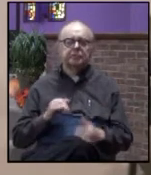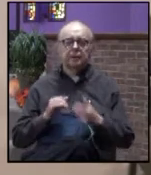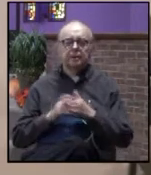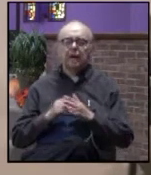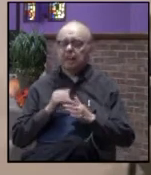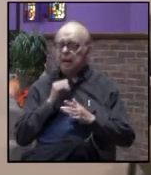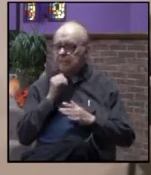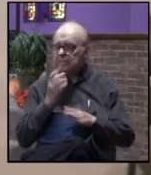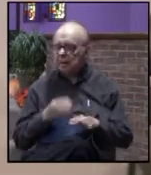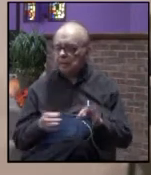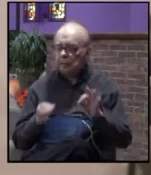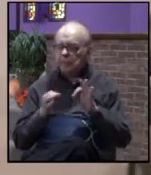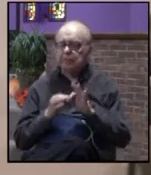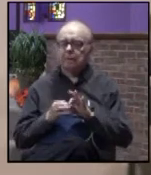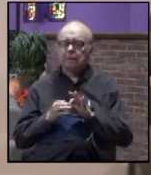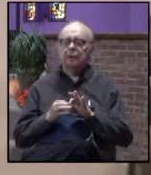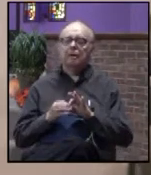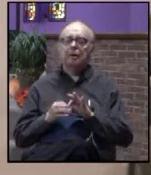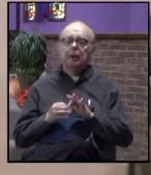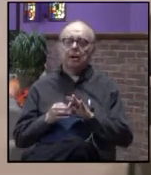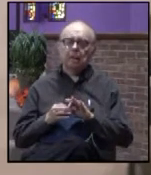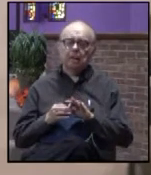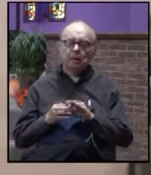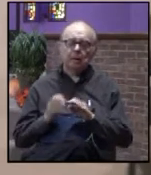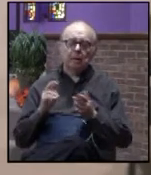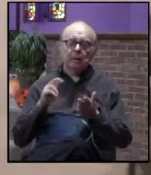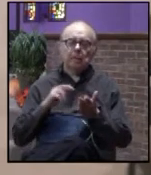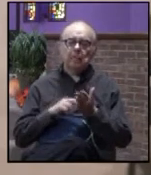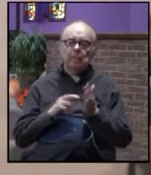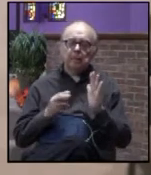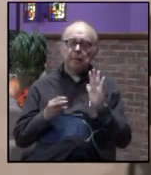it. What it's all about is